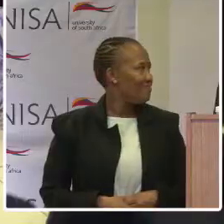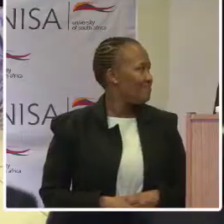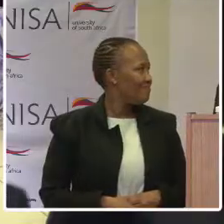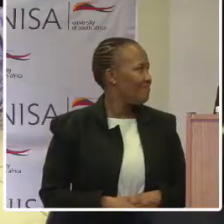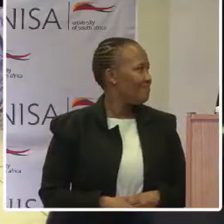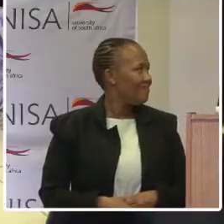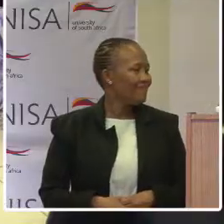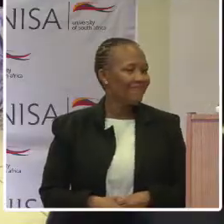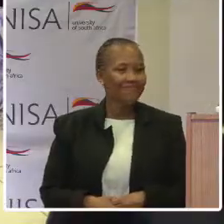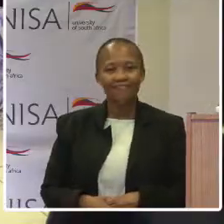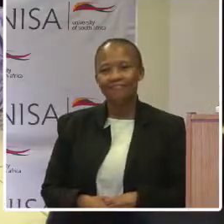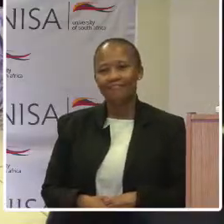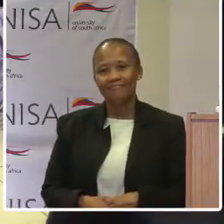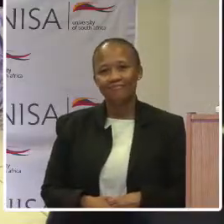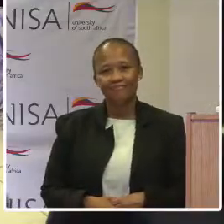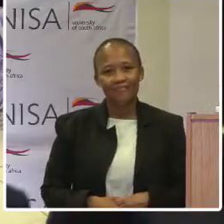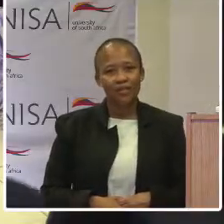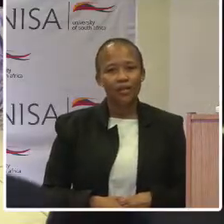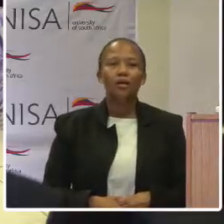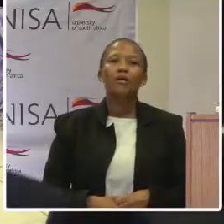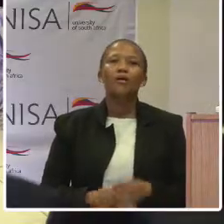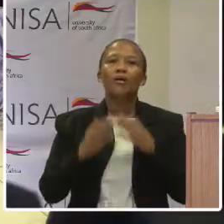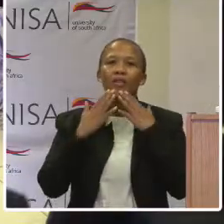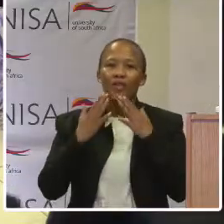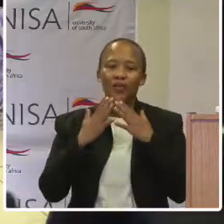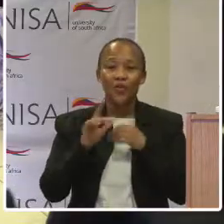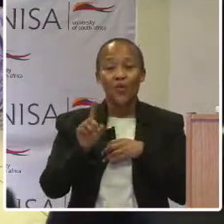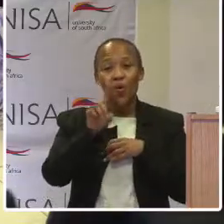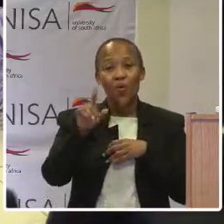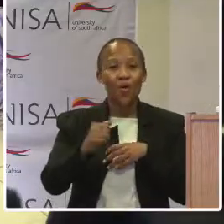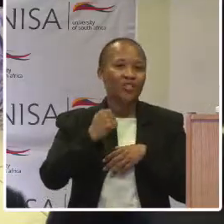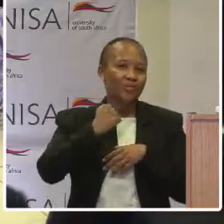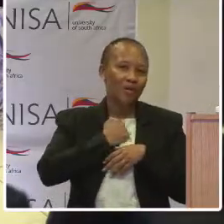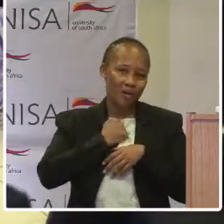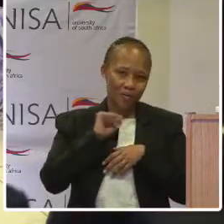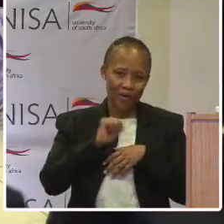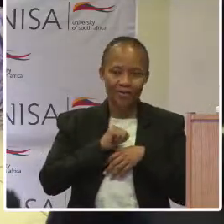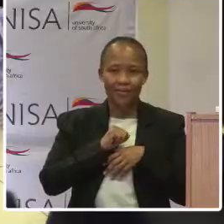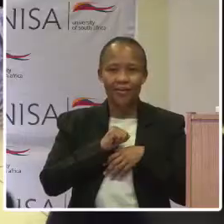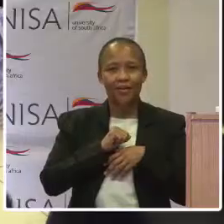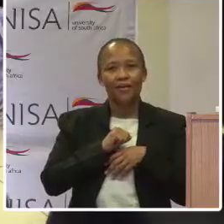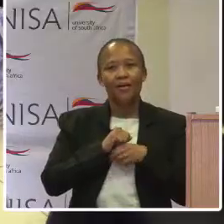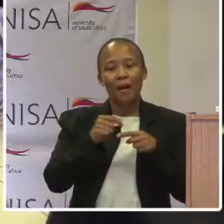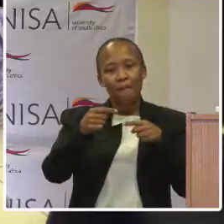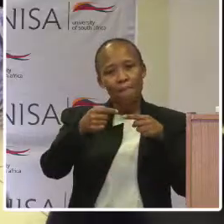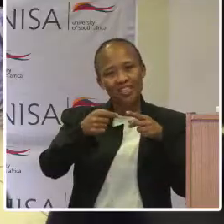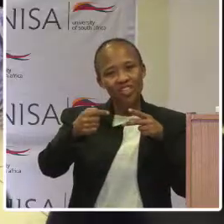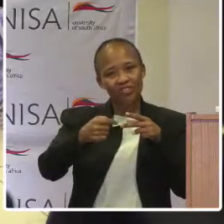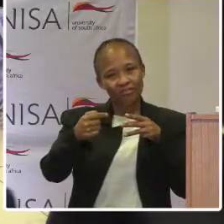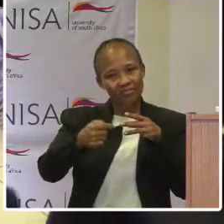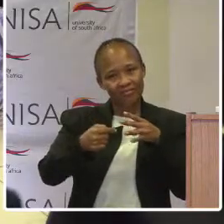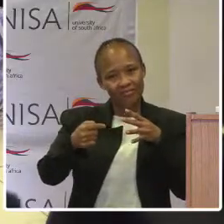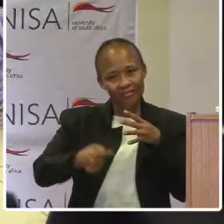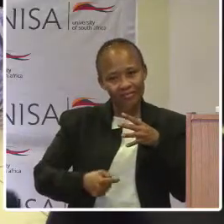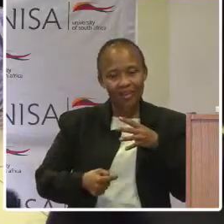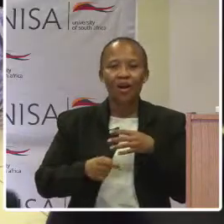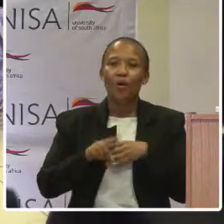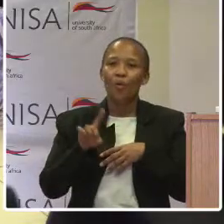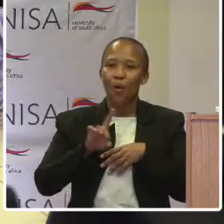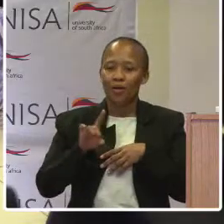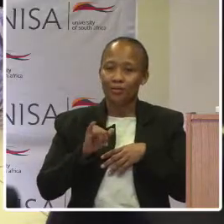Thank you again. My question was that what are the measures are you putting in